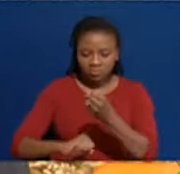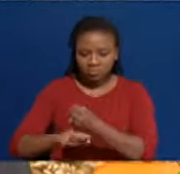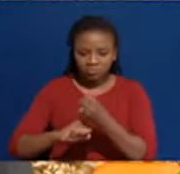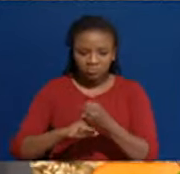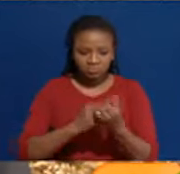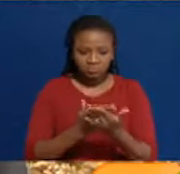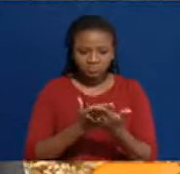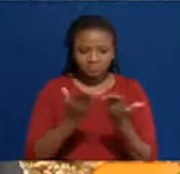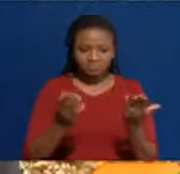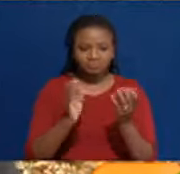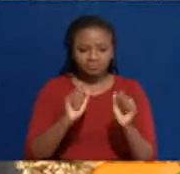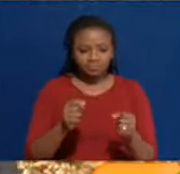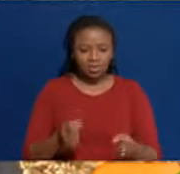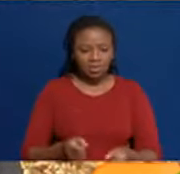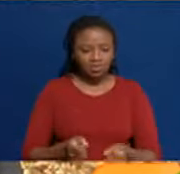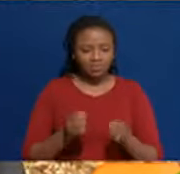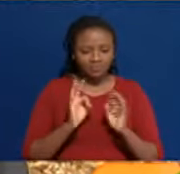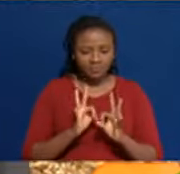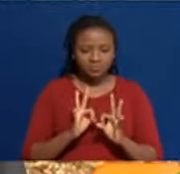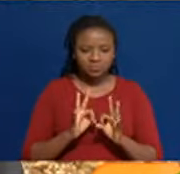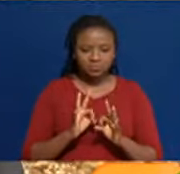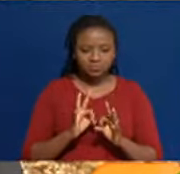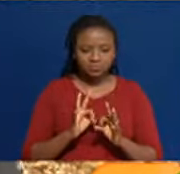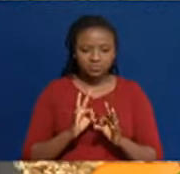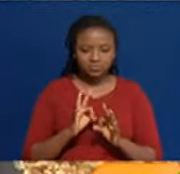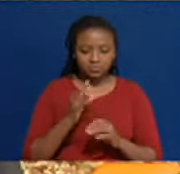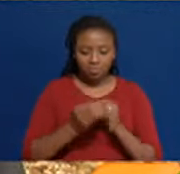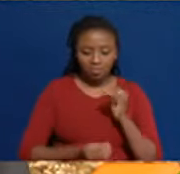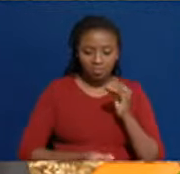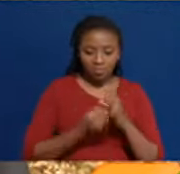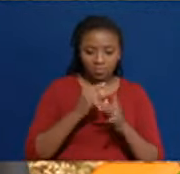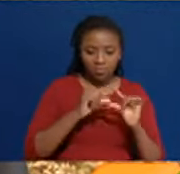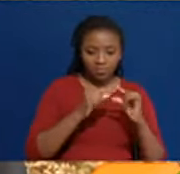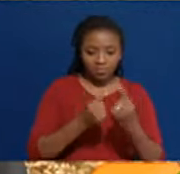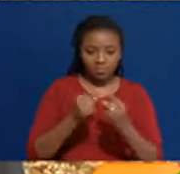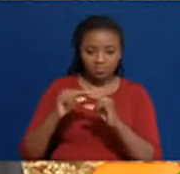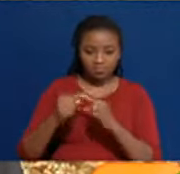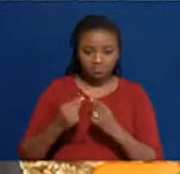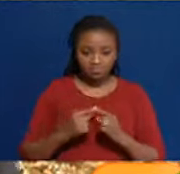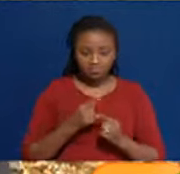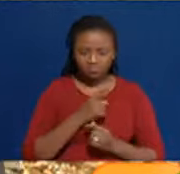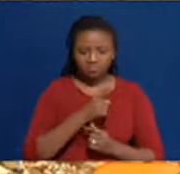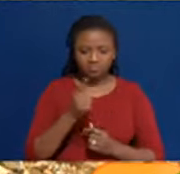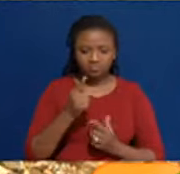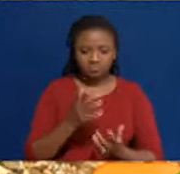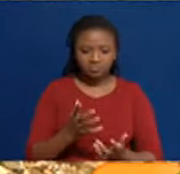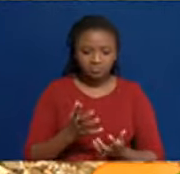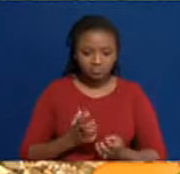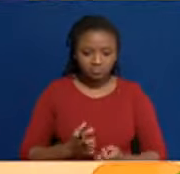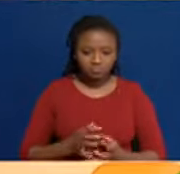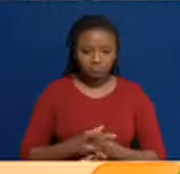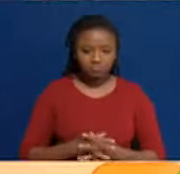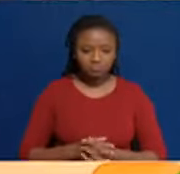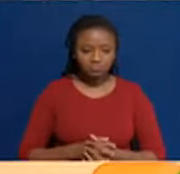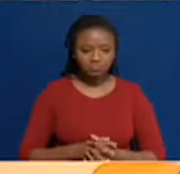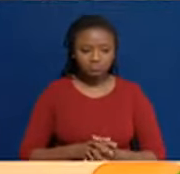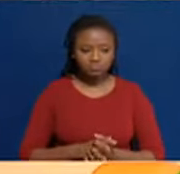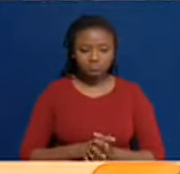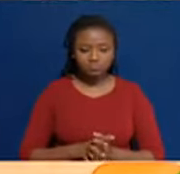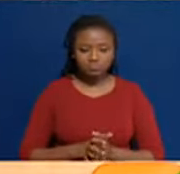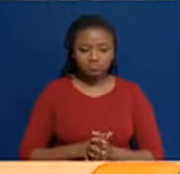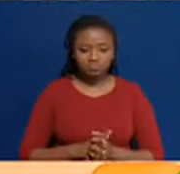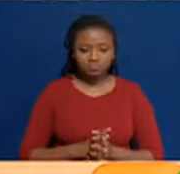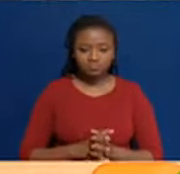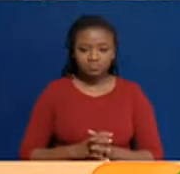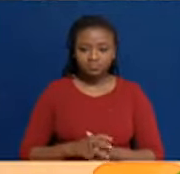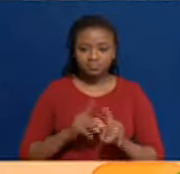to formalize, that is to comply and form the groups that are required for them to get the mining permits and other licenses. The gems are then taken